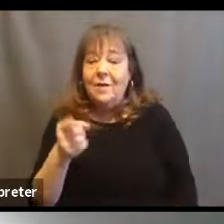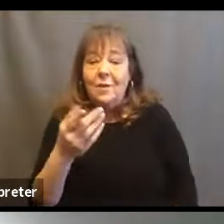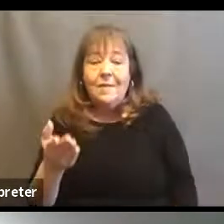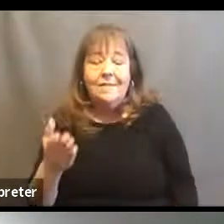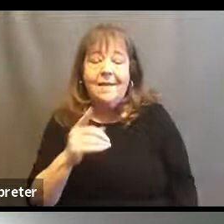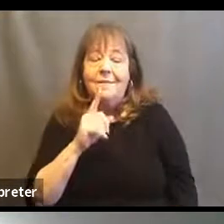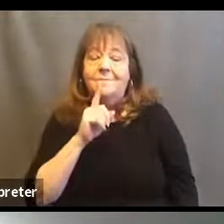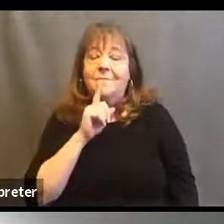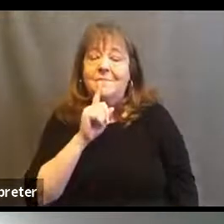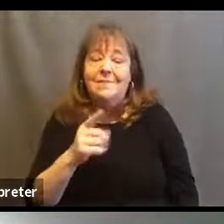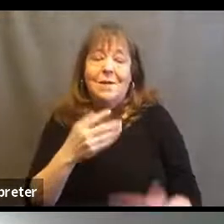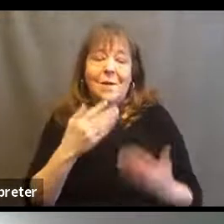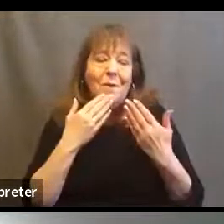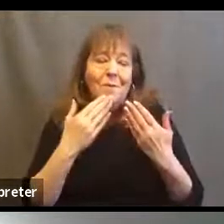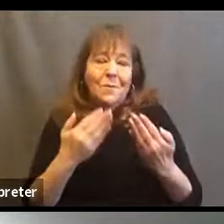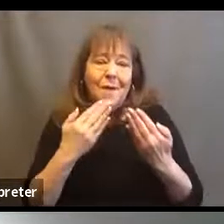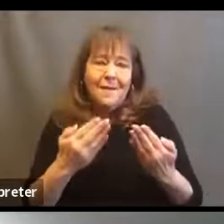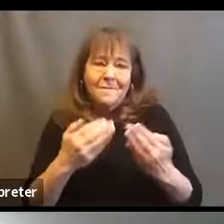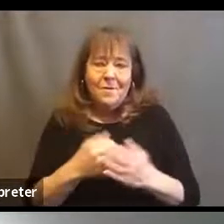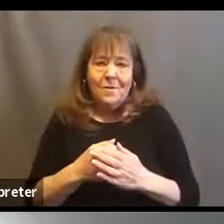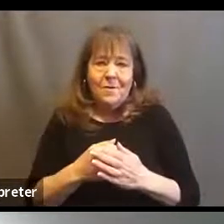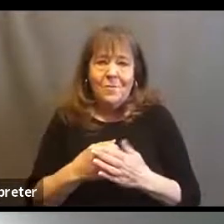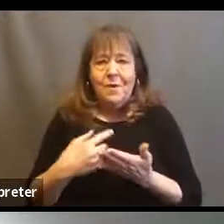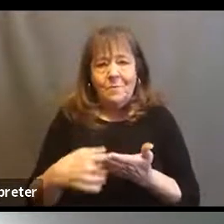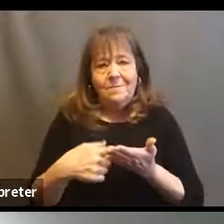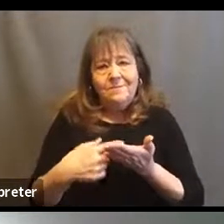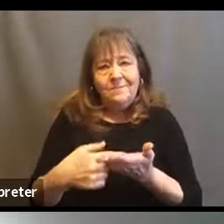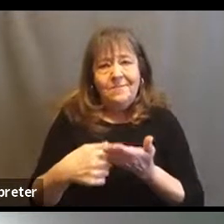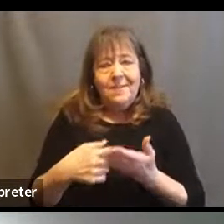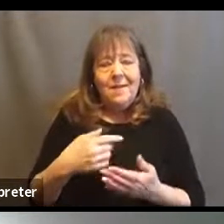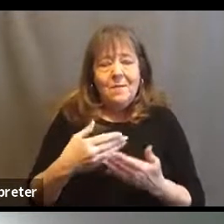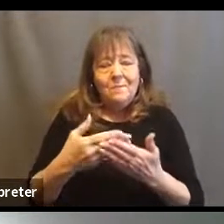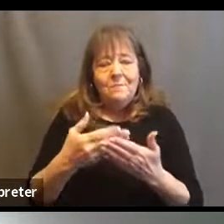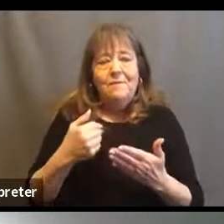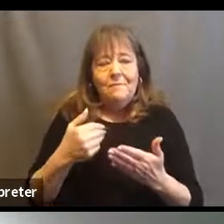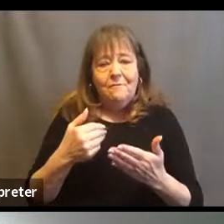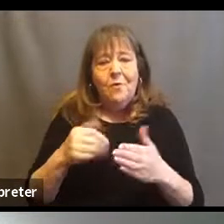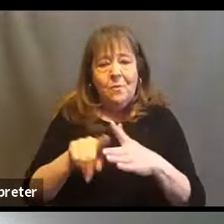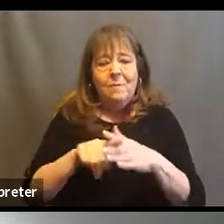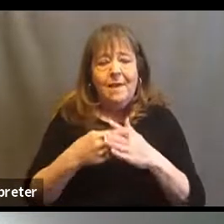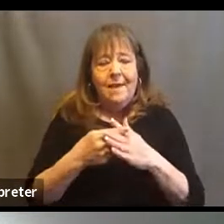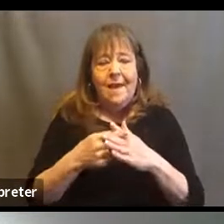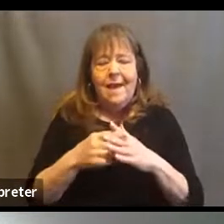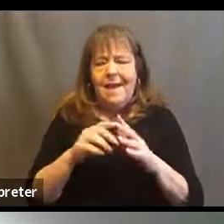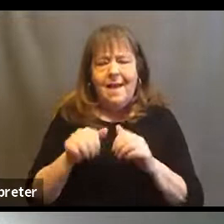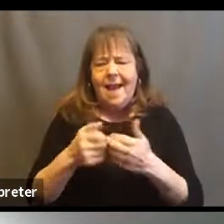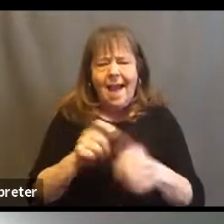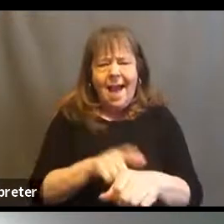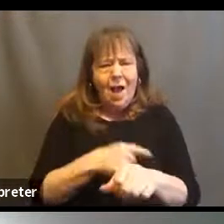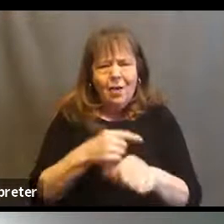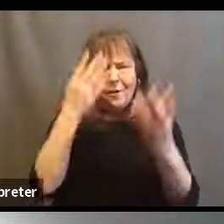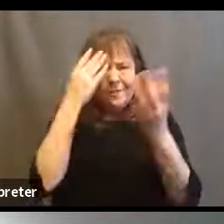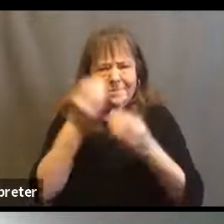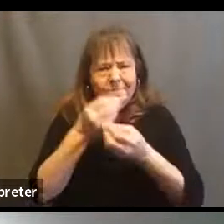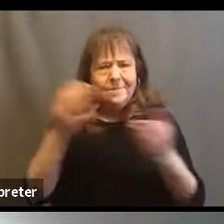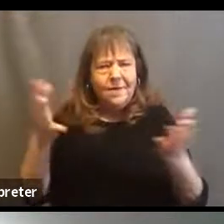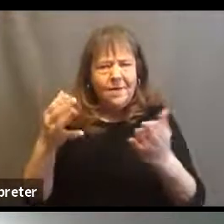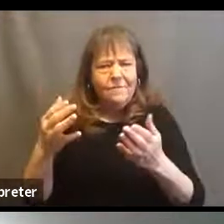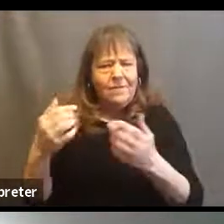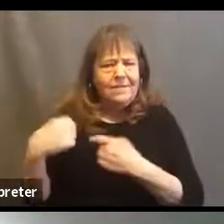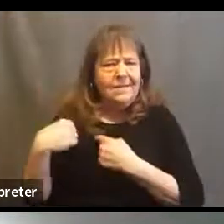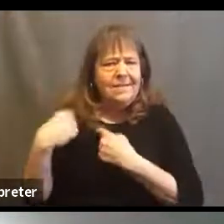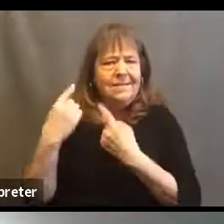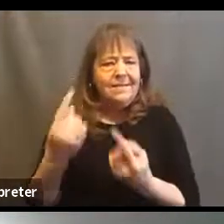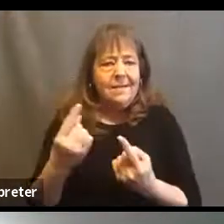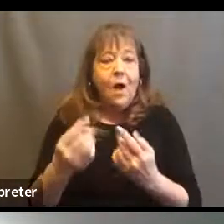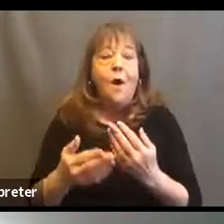I'm so grateful. We were talking before the conference started about how long we've been doing these press conferences and that we'll soon be coming up